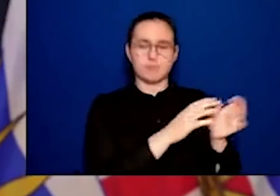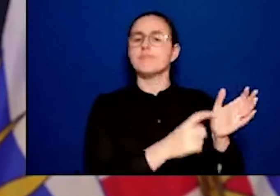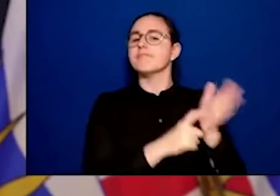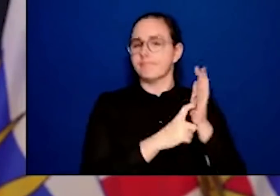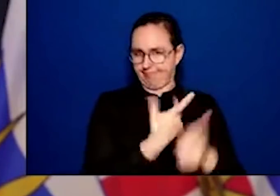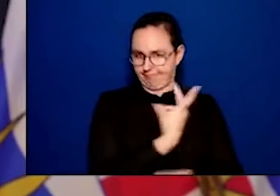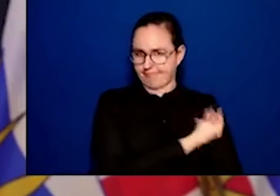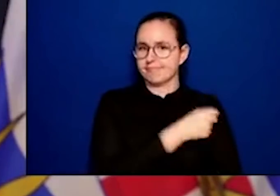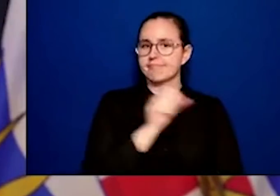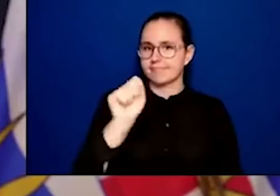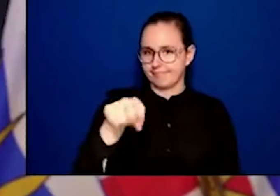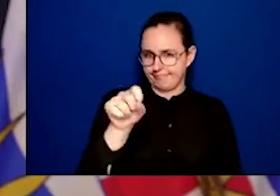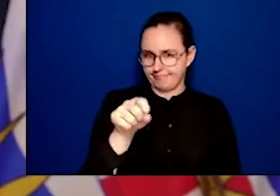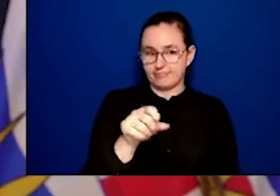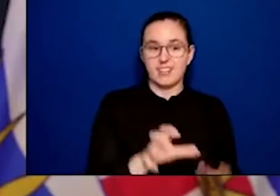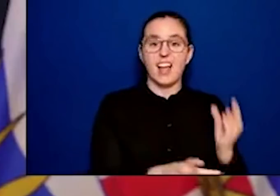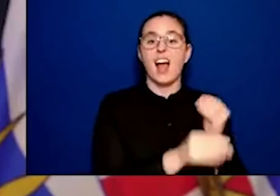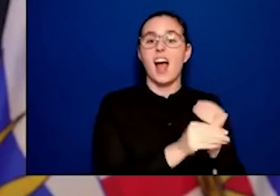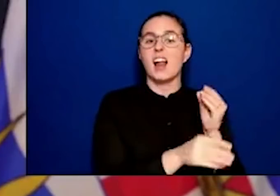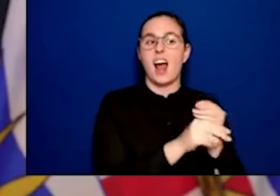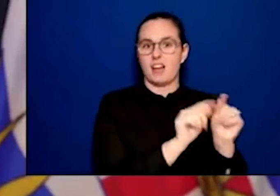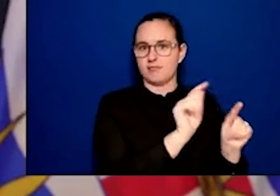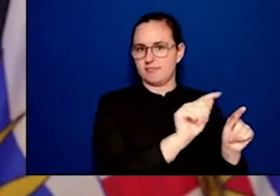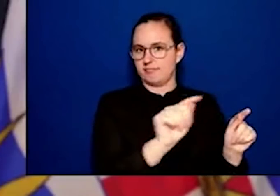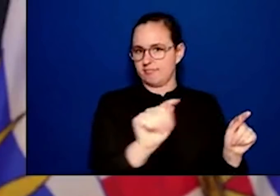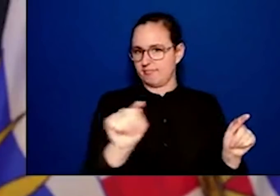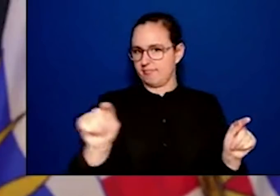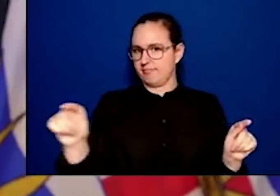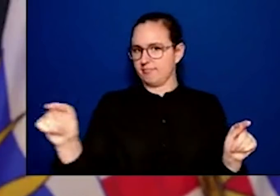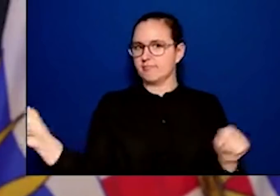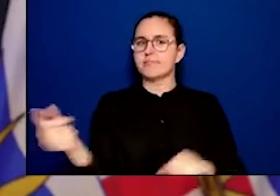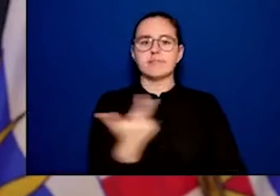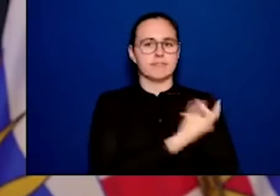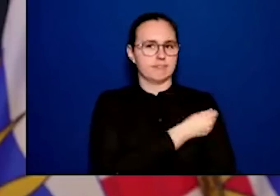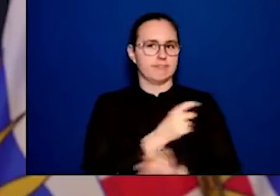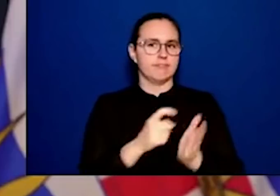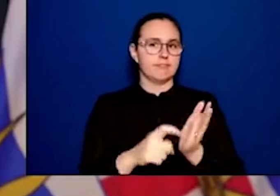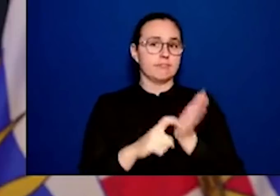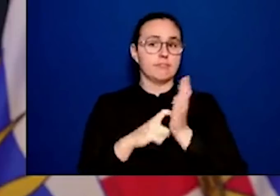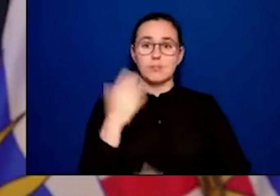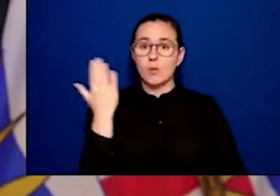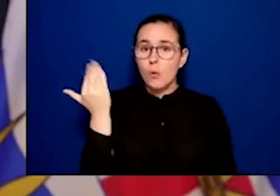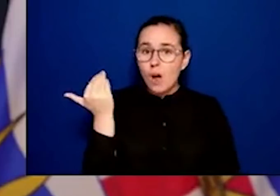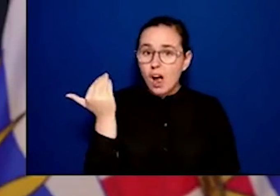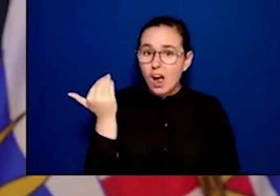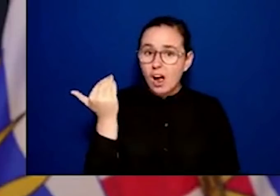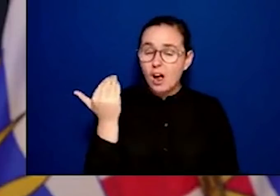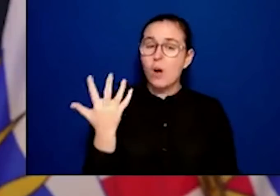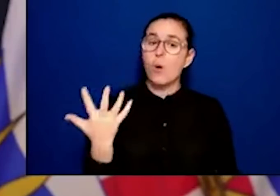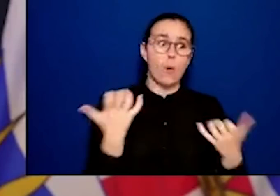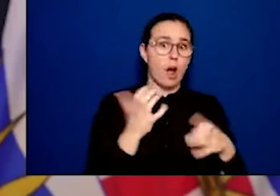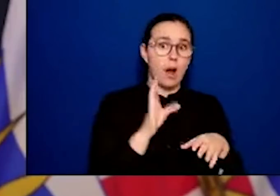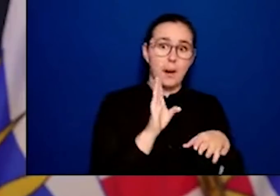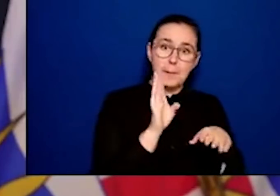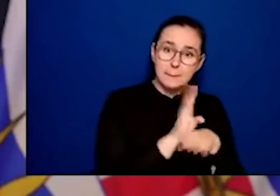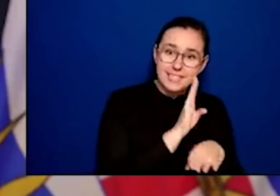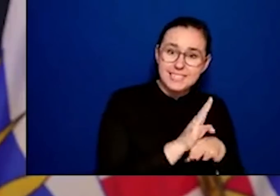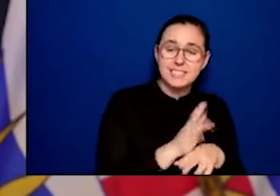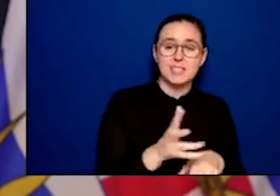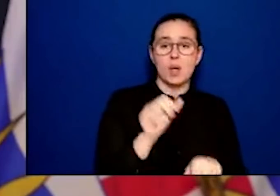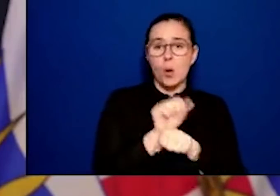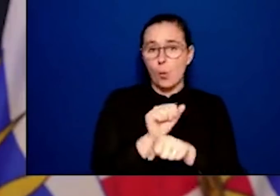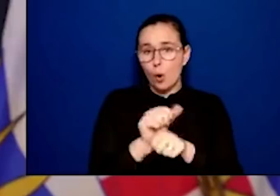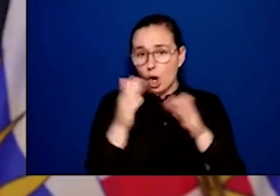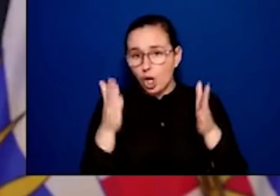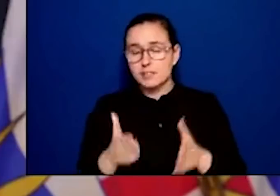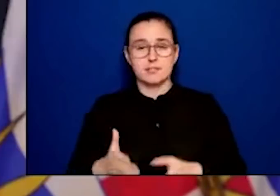their settings. It's about keeping your employees, your business partners, and your customers safe. And I would like to thank, as I did